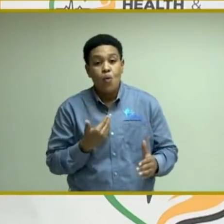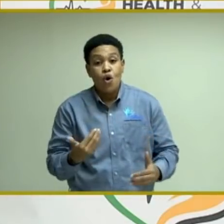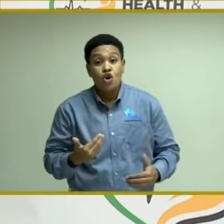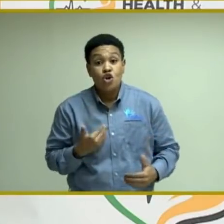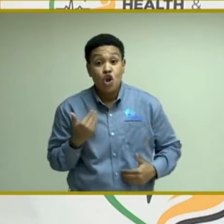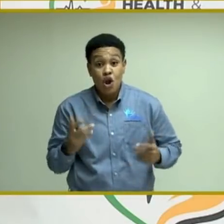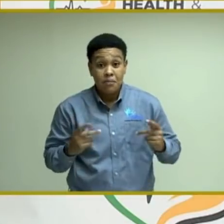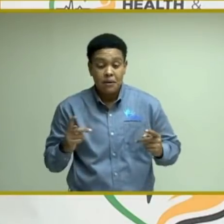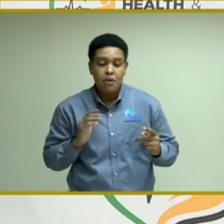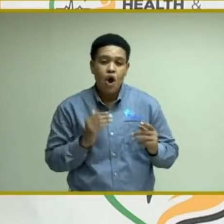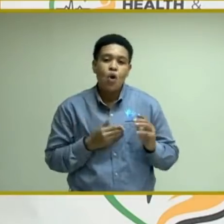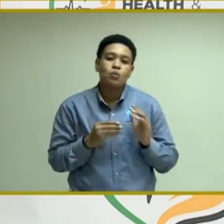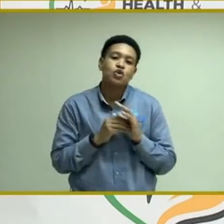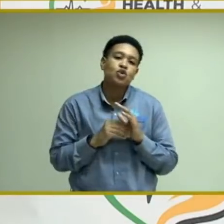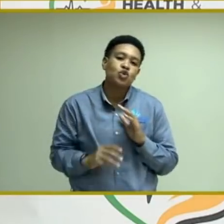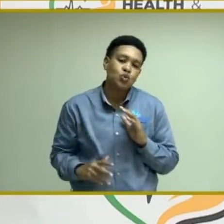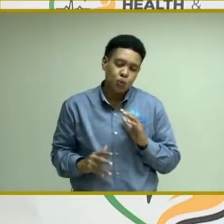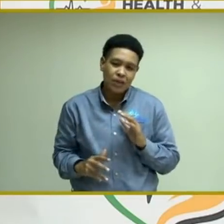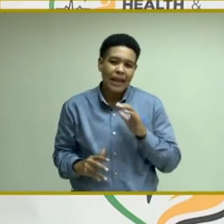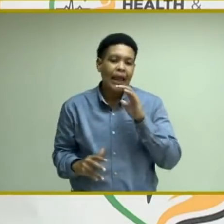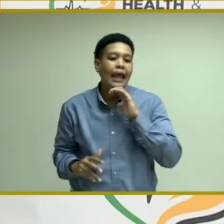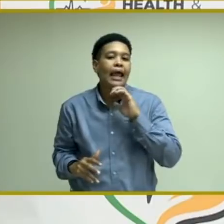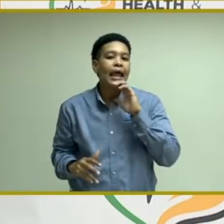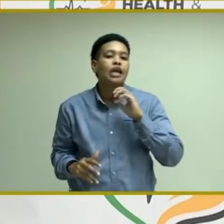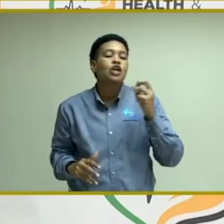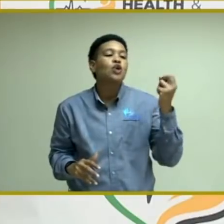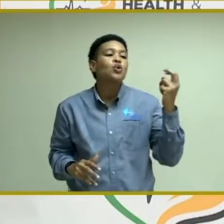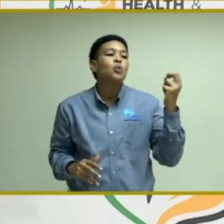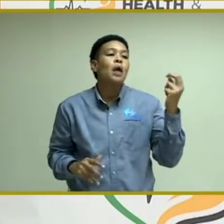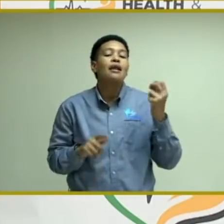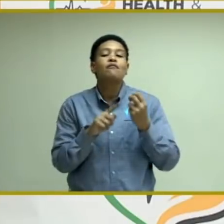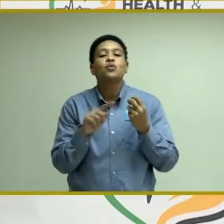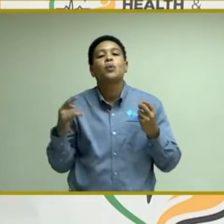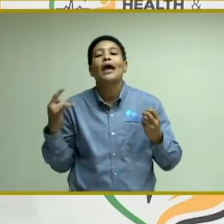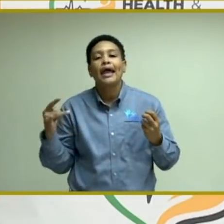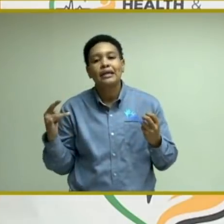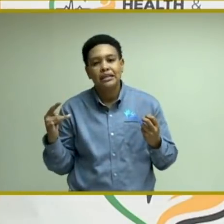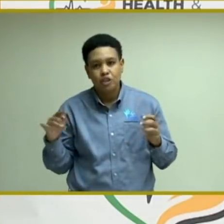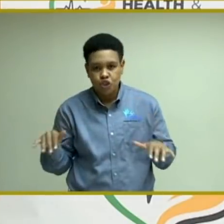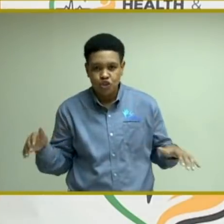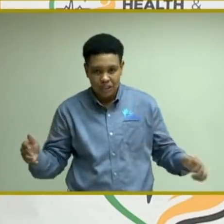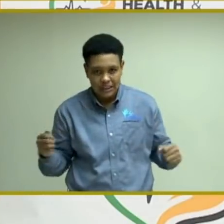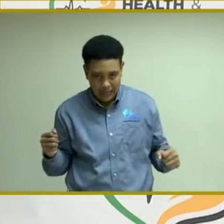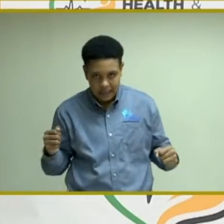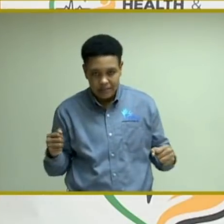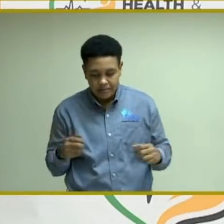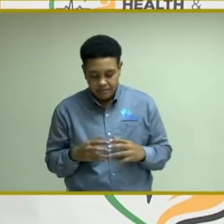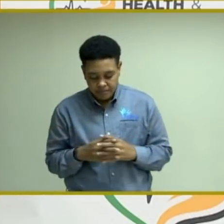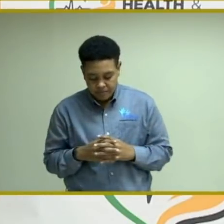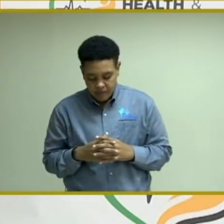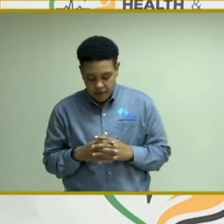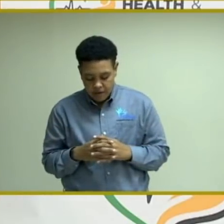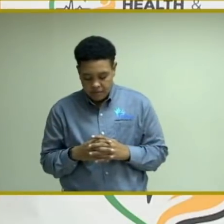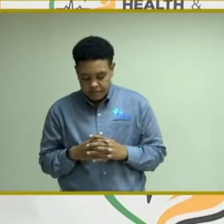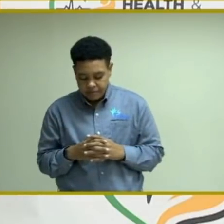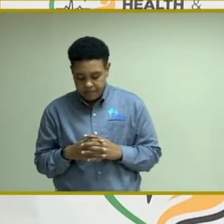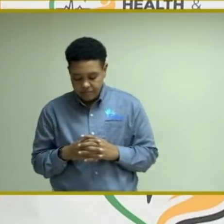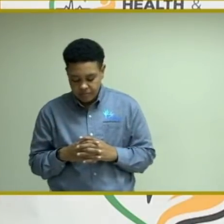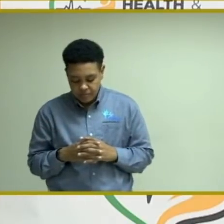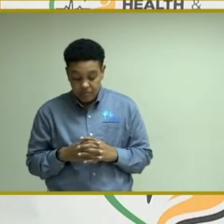our students, ages 12 to 18 years. They will be the